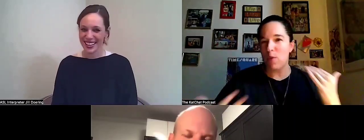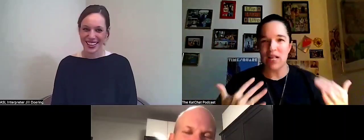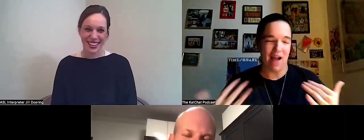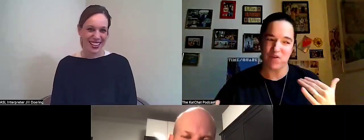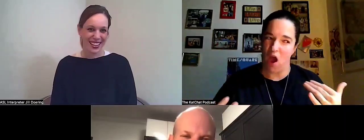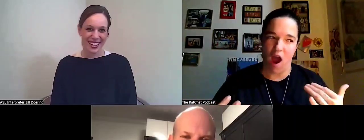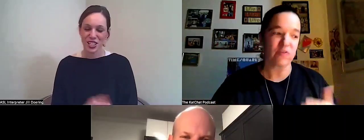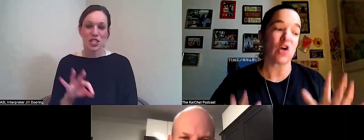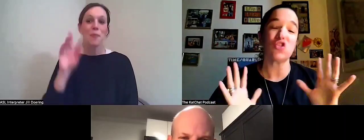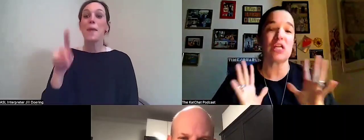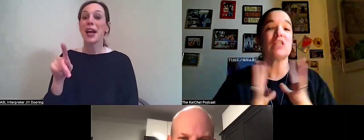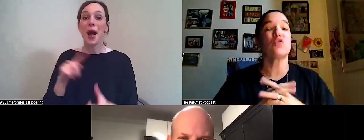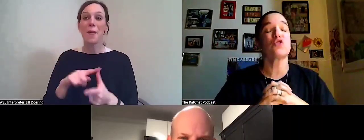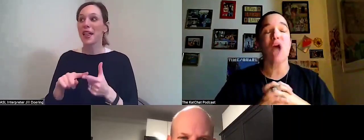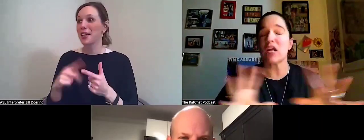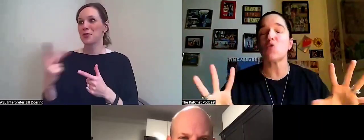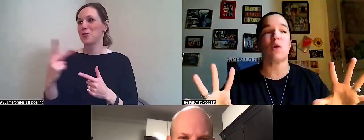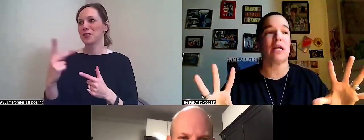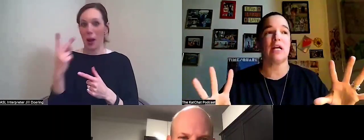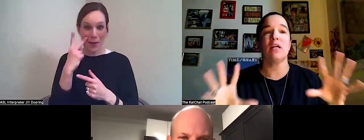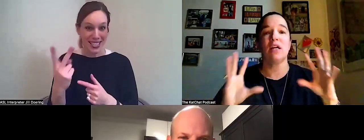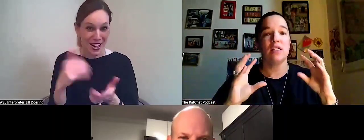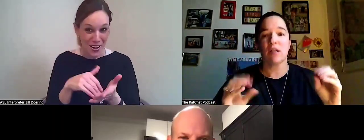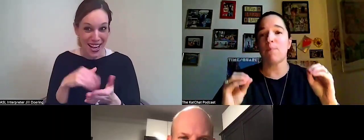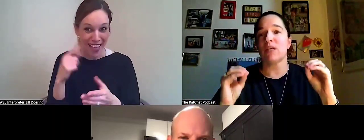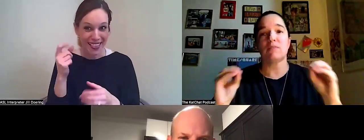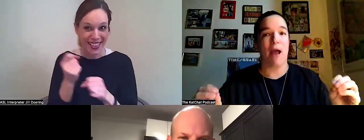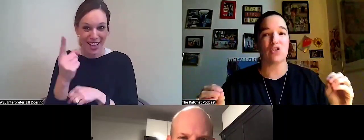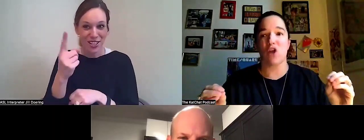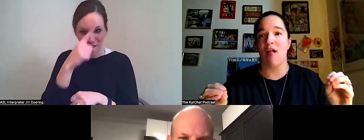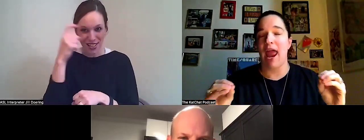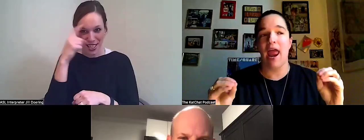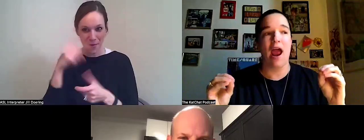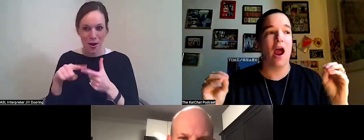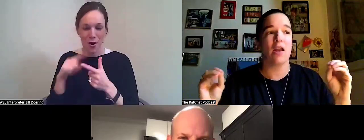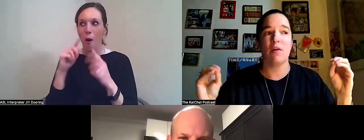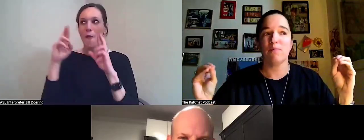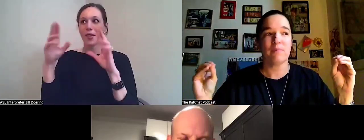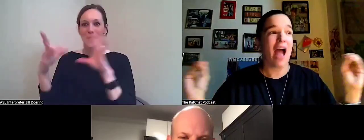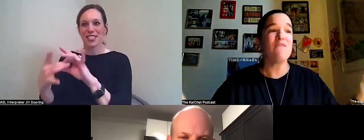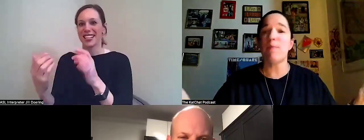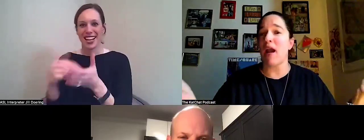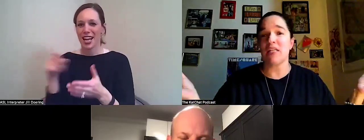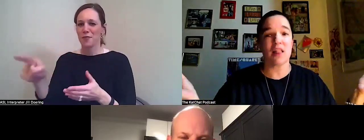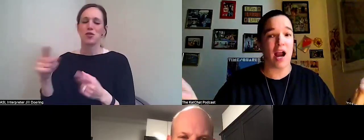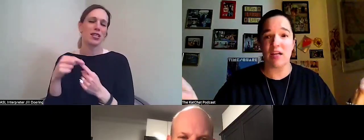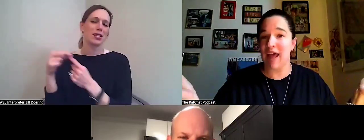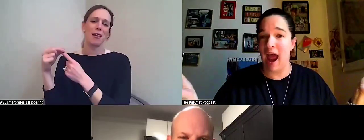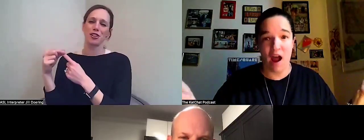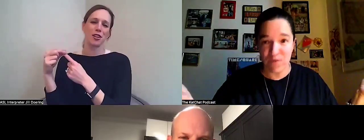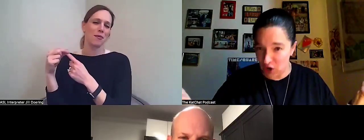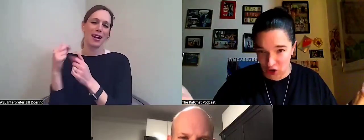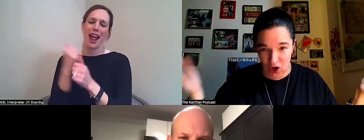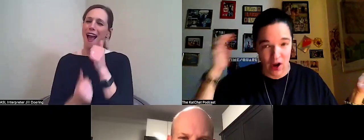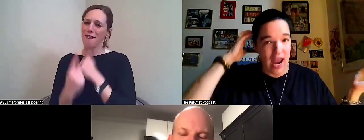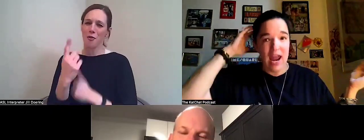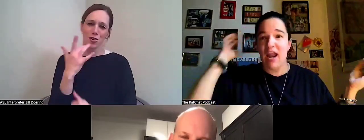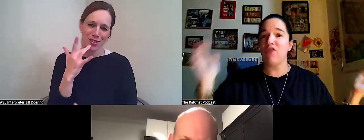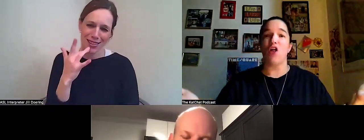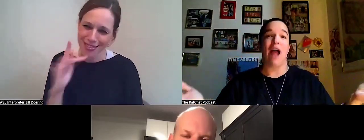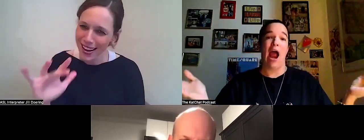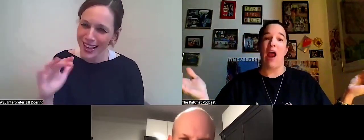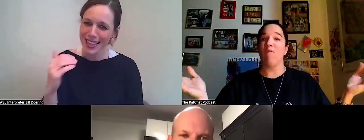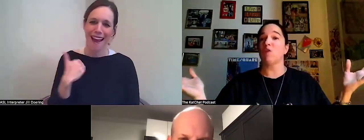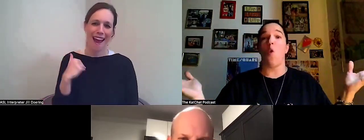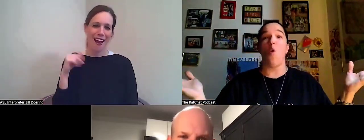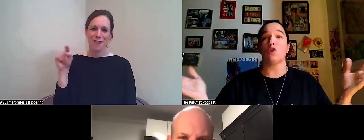up where we left off. So she is genuinely something special, and everybody lucky to have her in